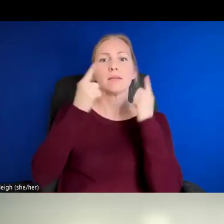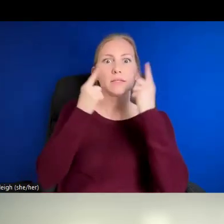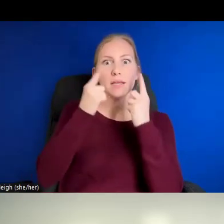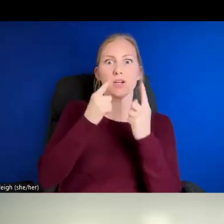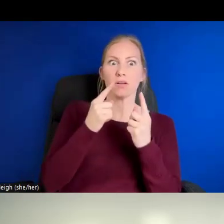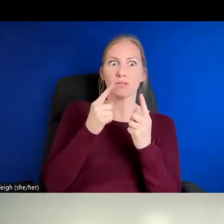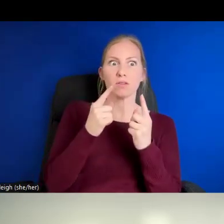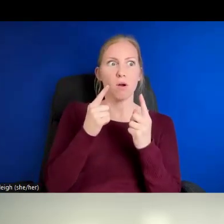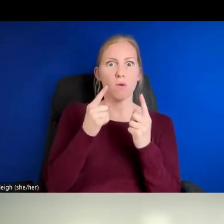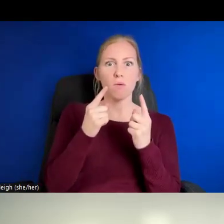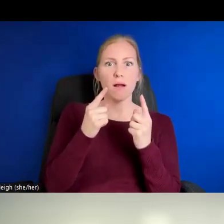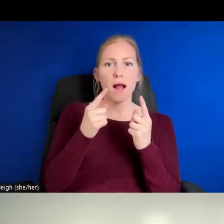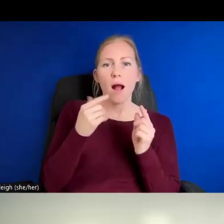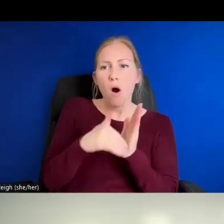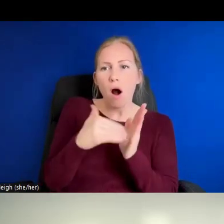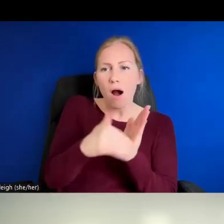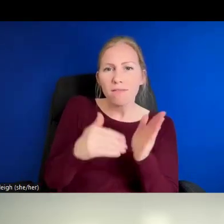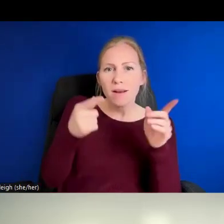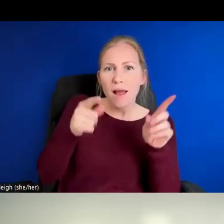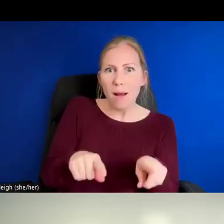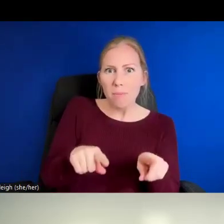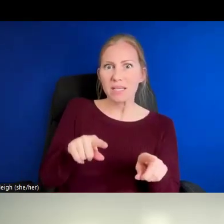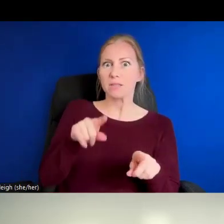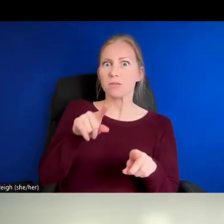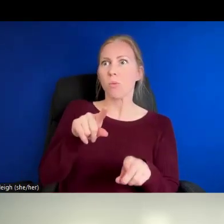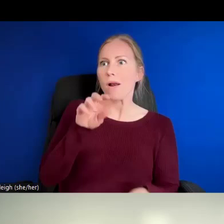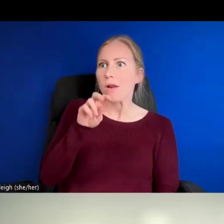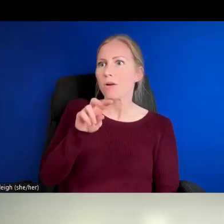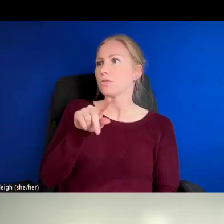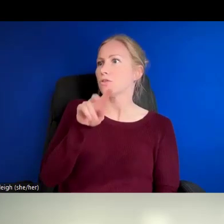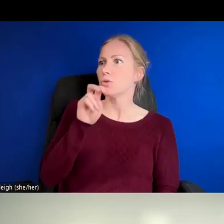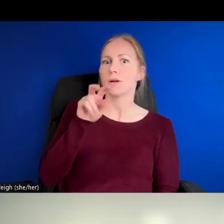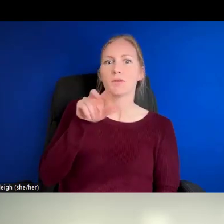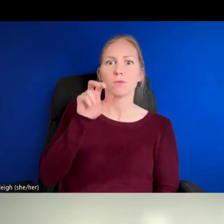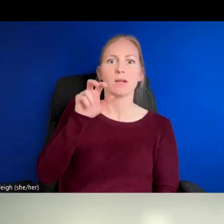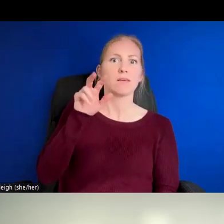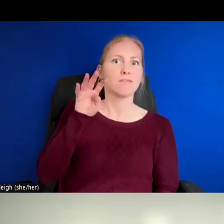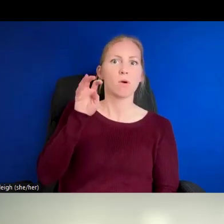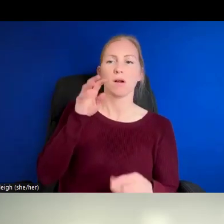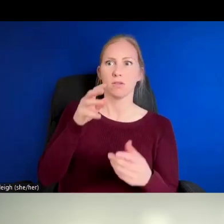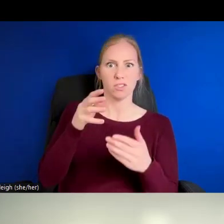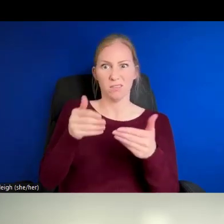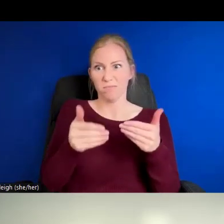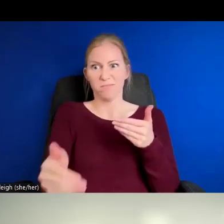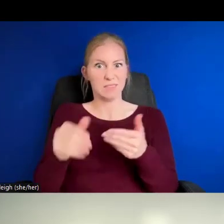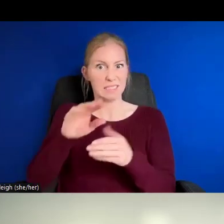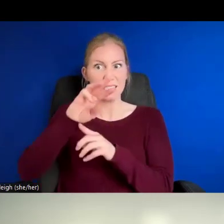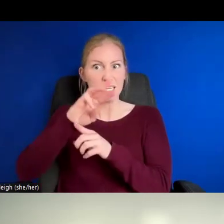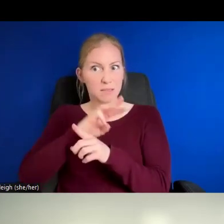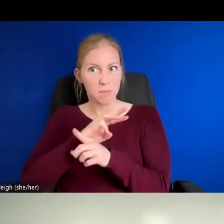these interventions occurring over a 6-month reporting period.